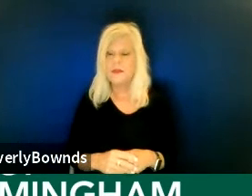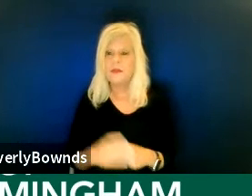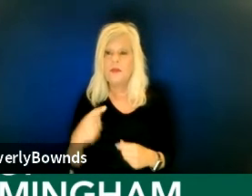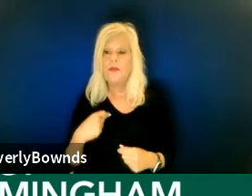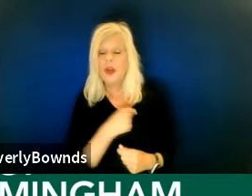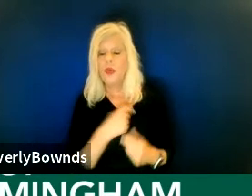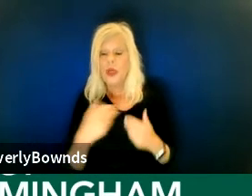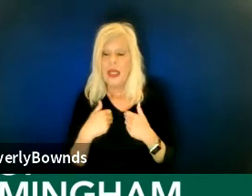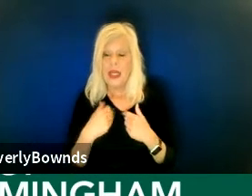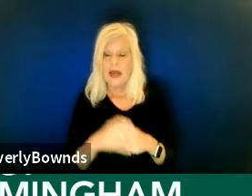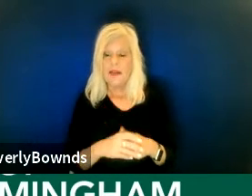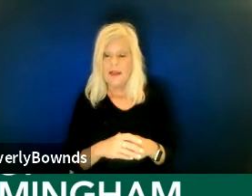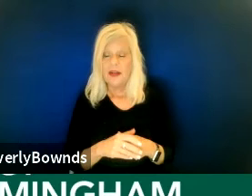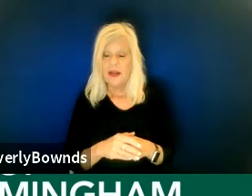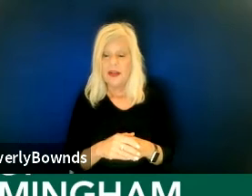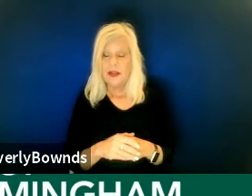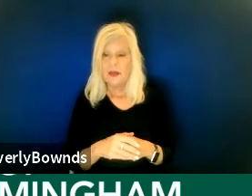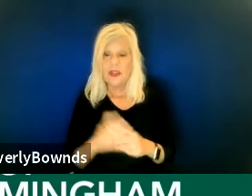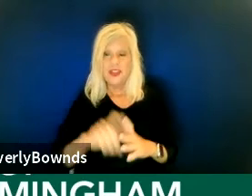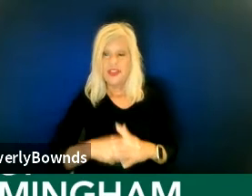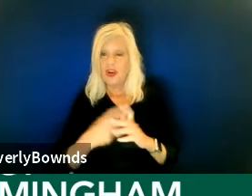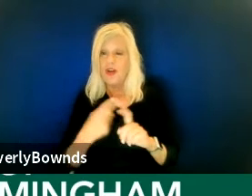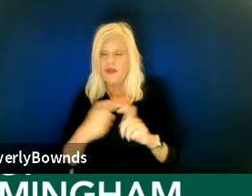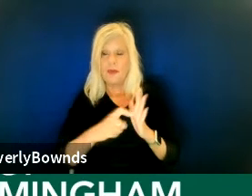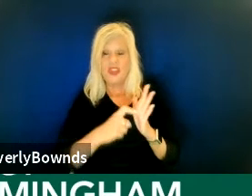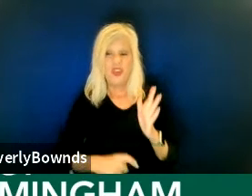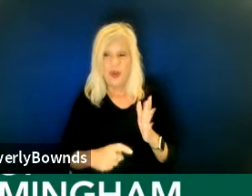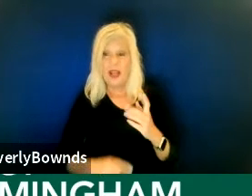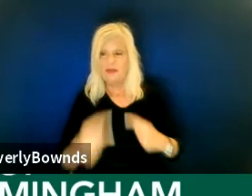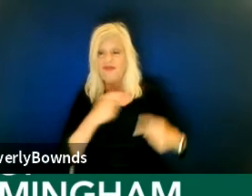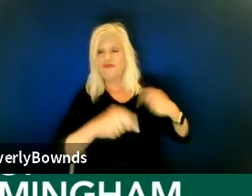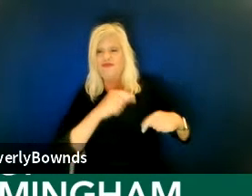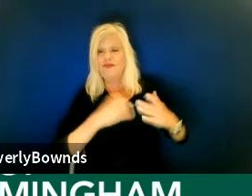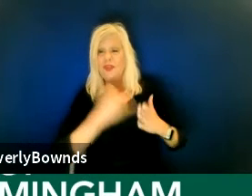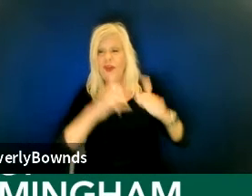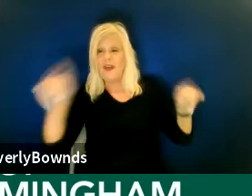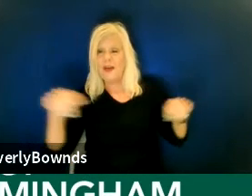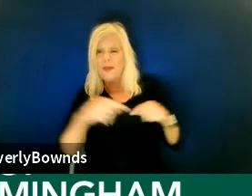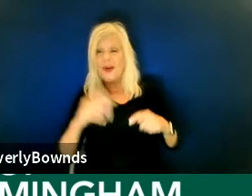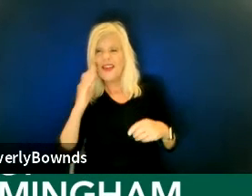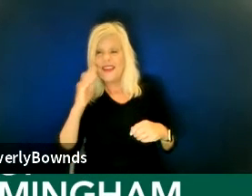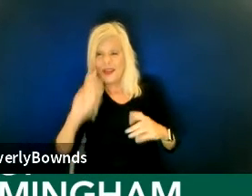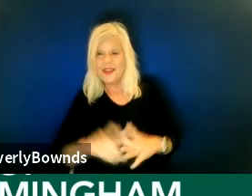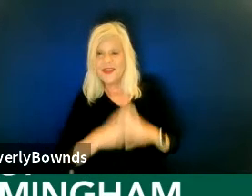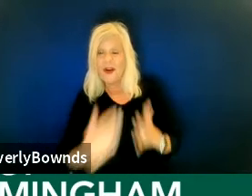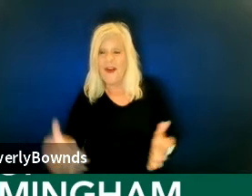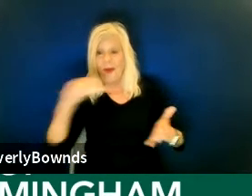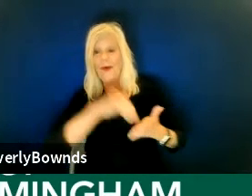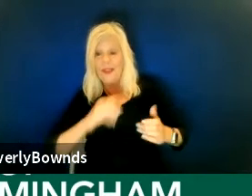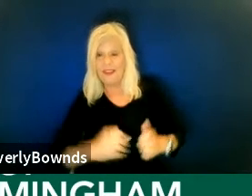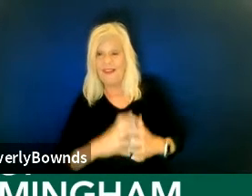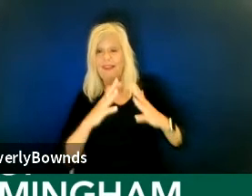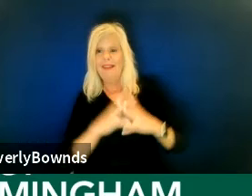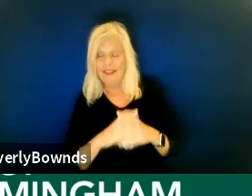have taken a complete from scratch, go back to the drawing board approach. We are, splicing